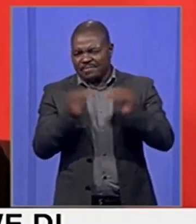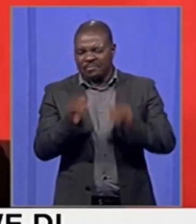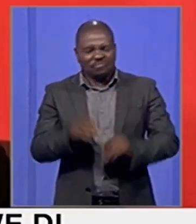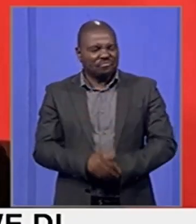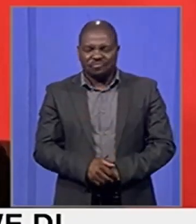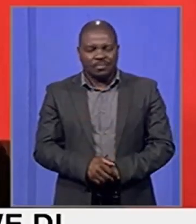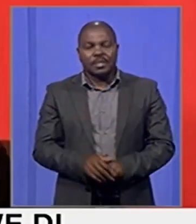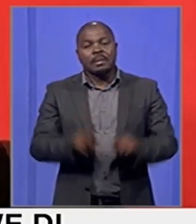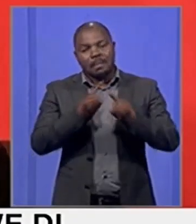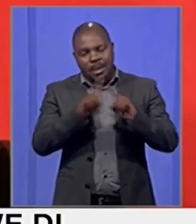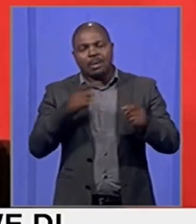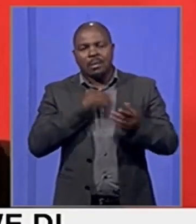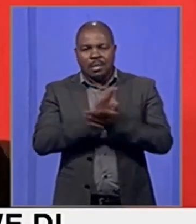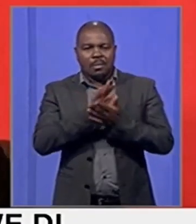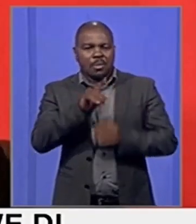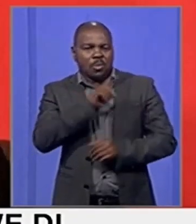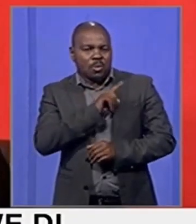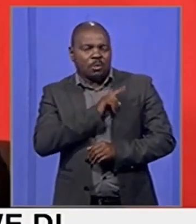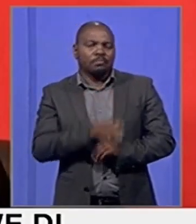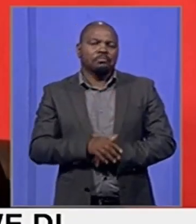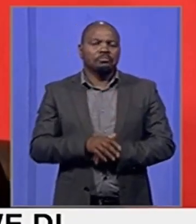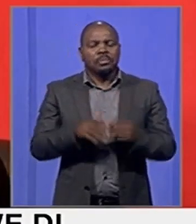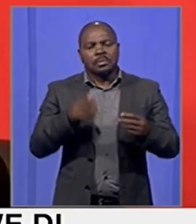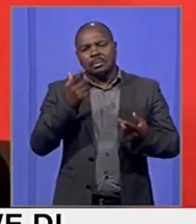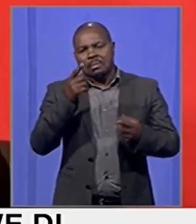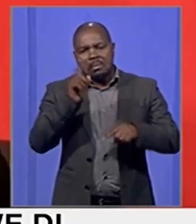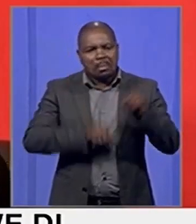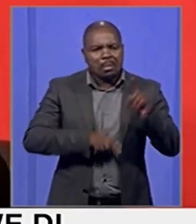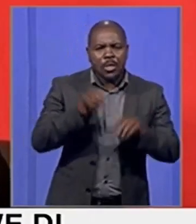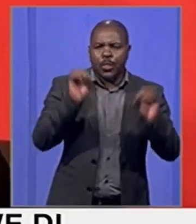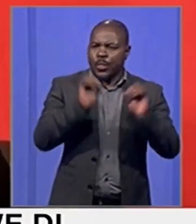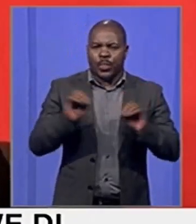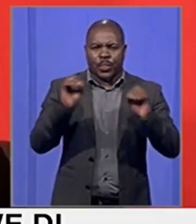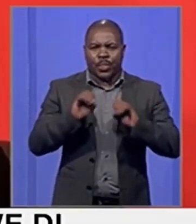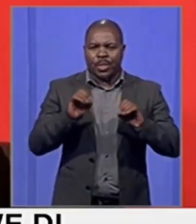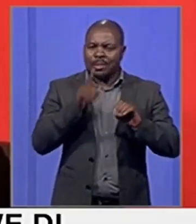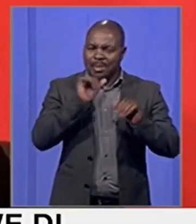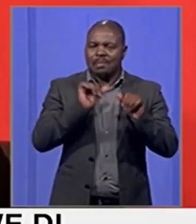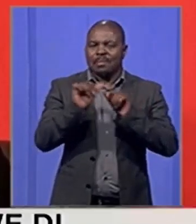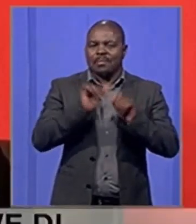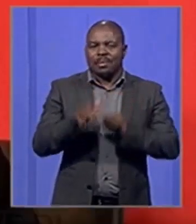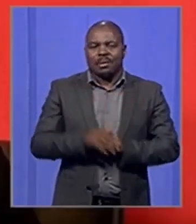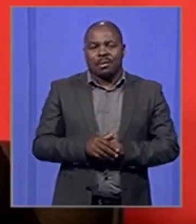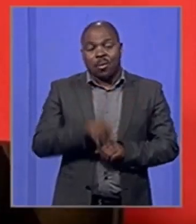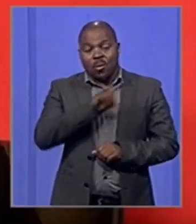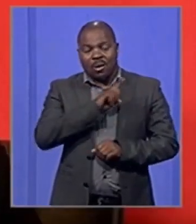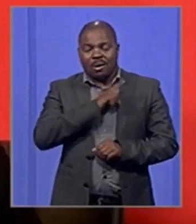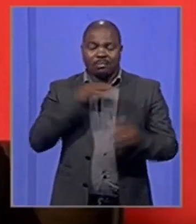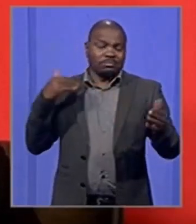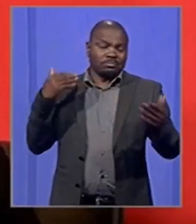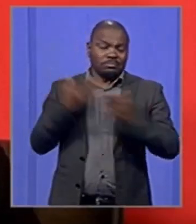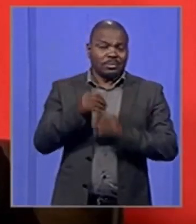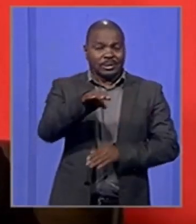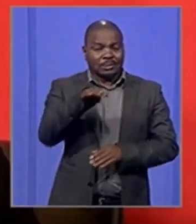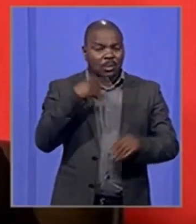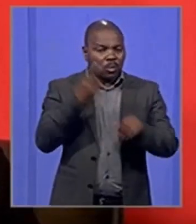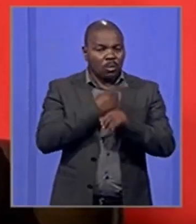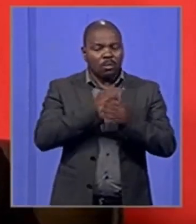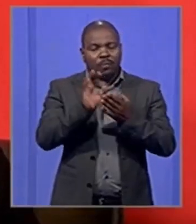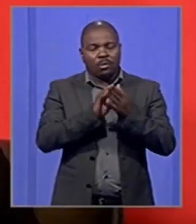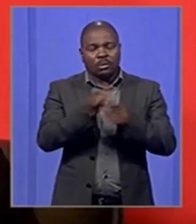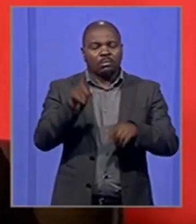was an absence of violence as an improvement, as elections in Zimbabwe are ordinarily characterized by